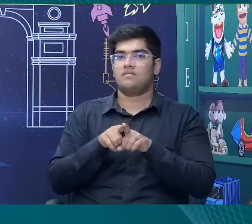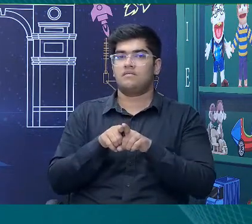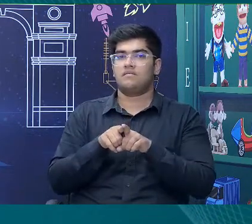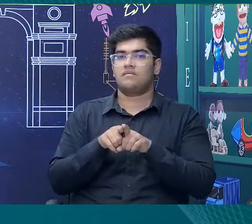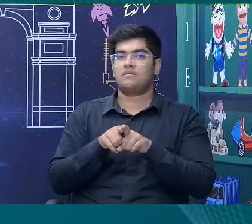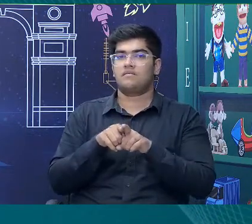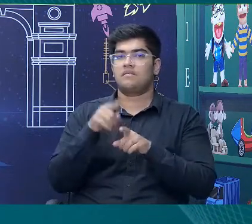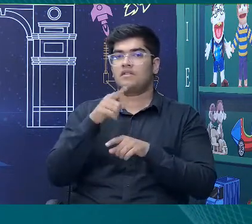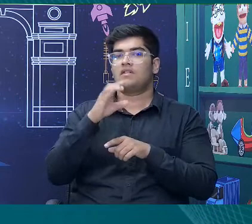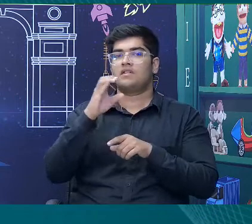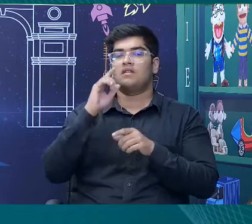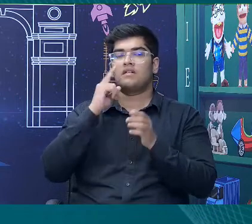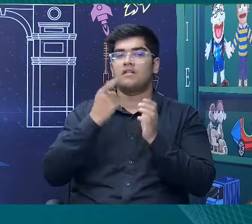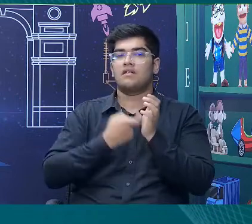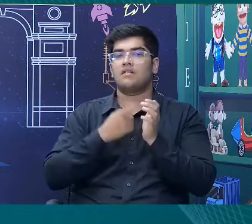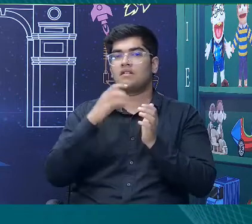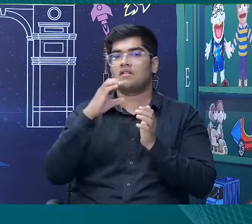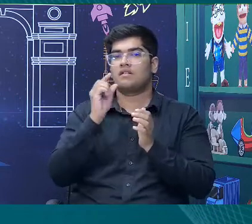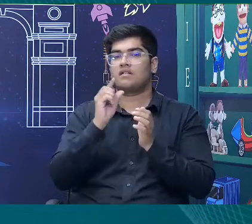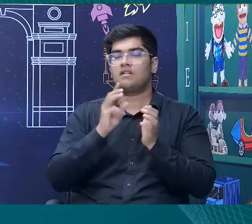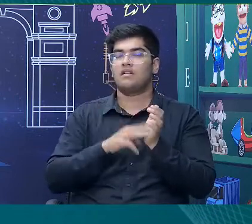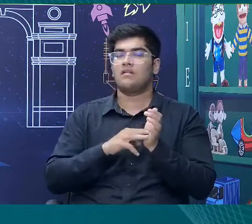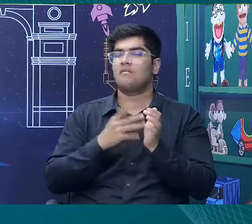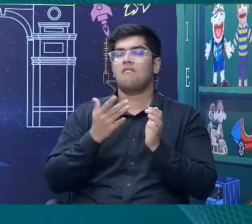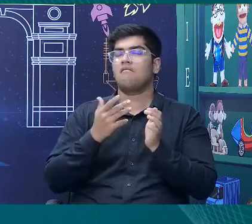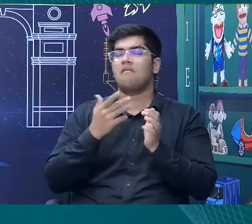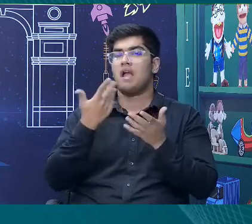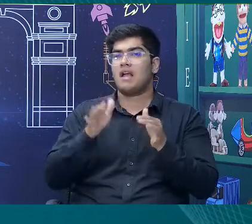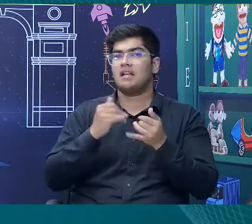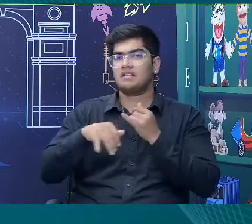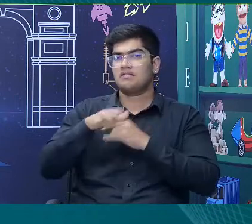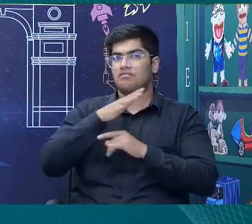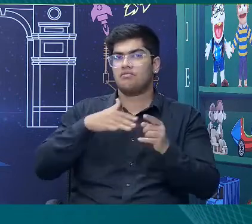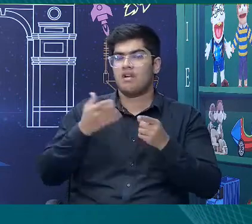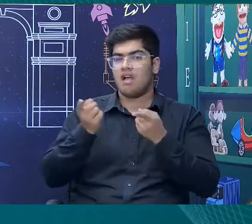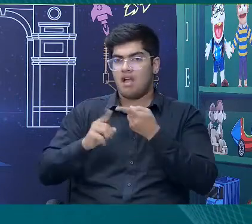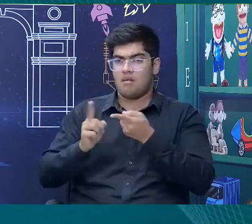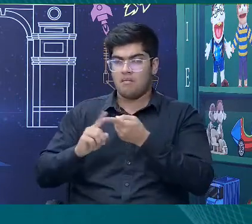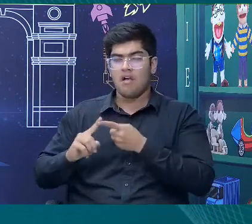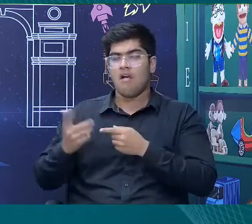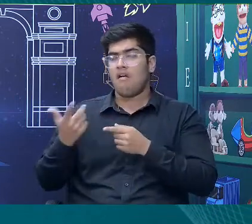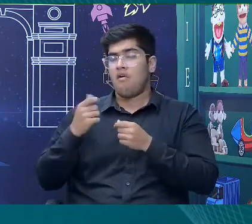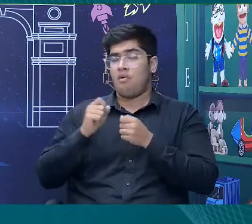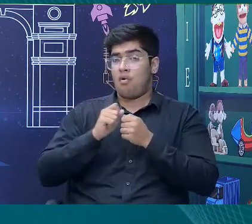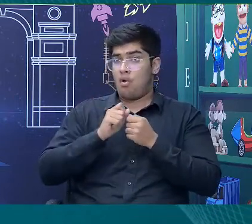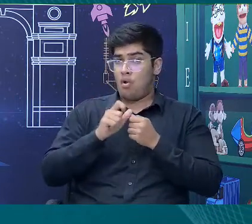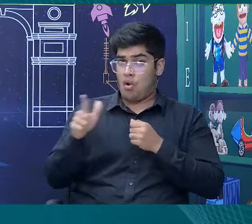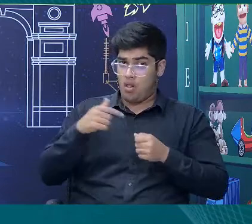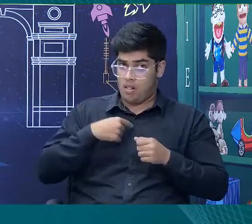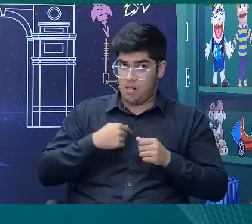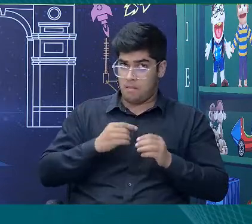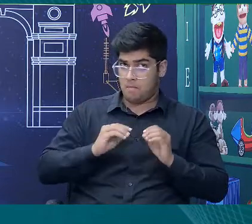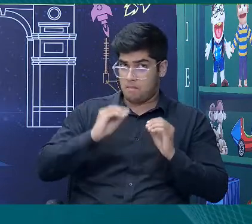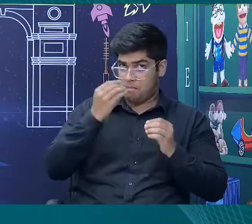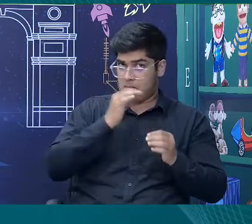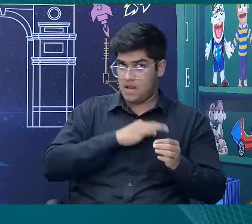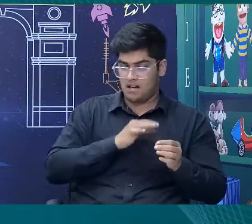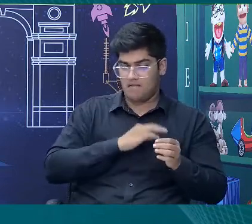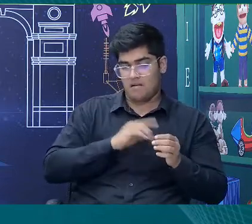Circumstances will not always be in our favor. That is what life is. Yes. But we should not allow